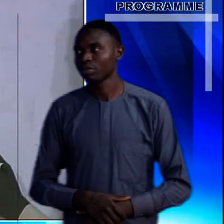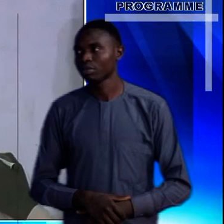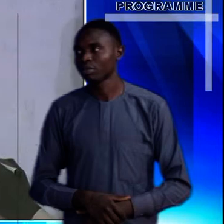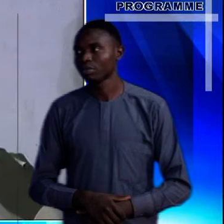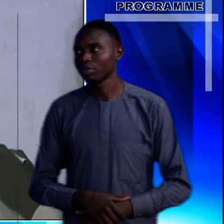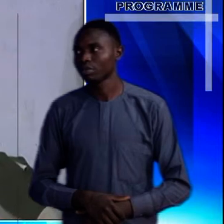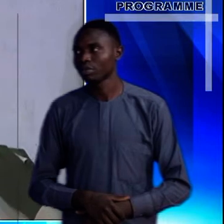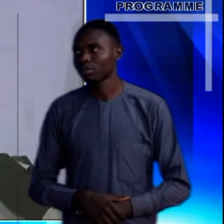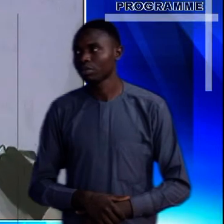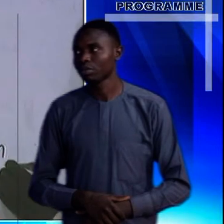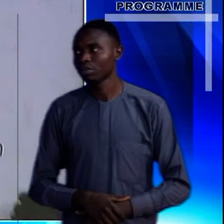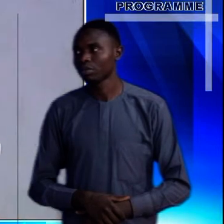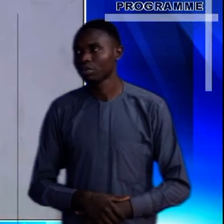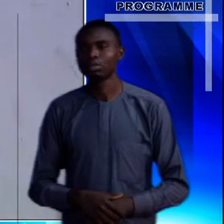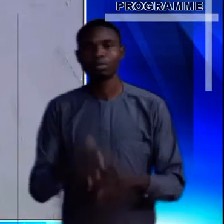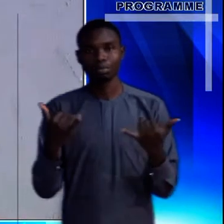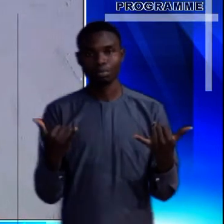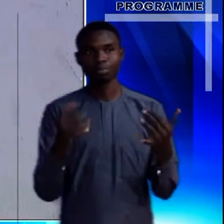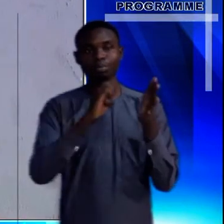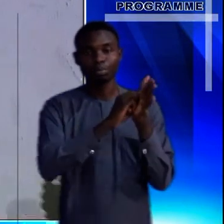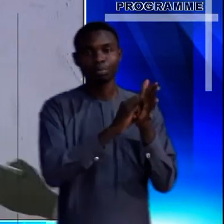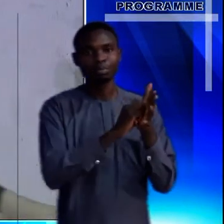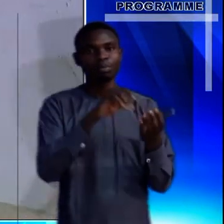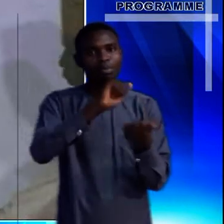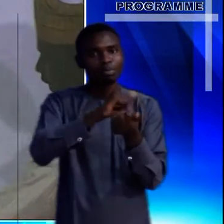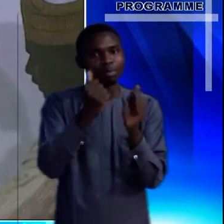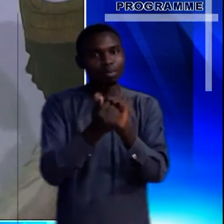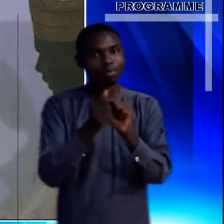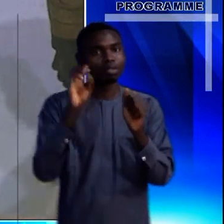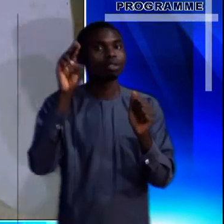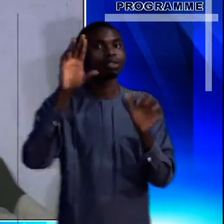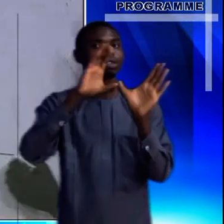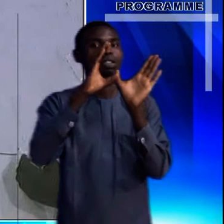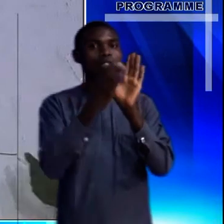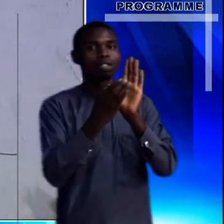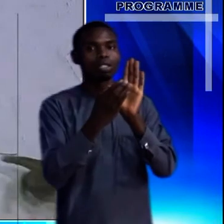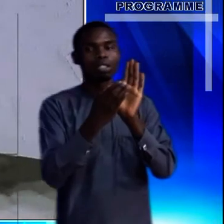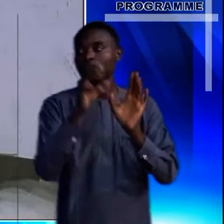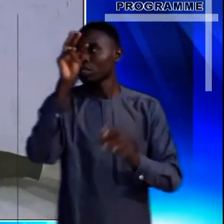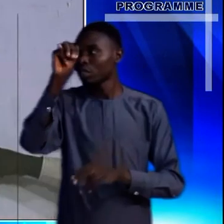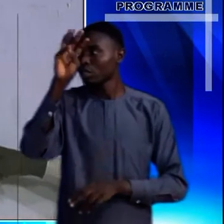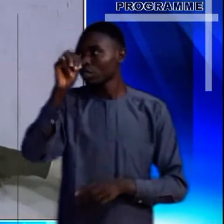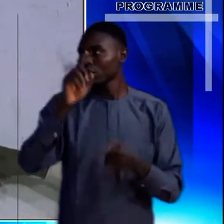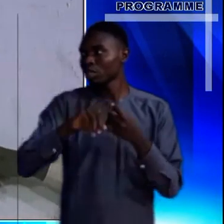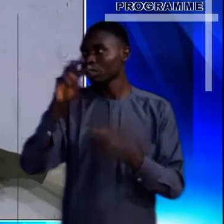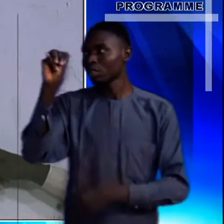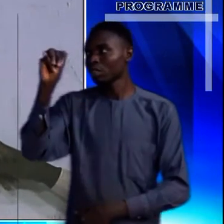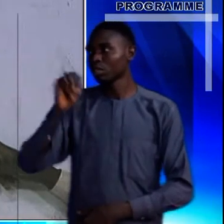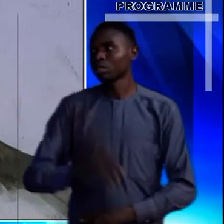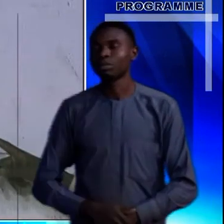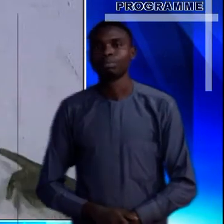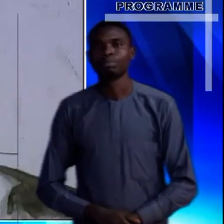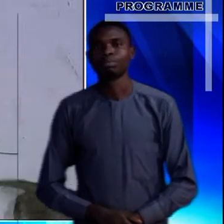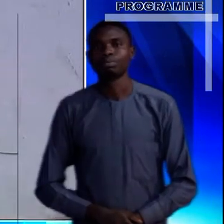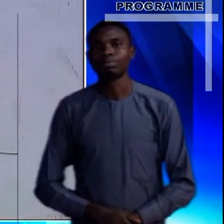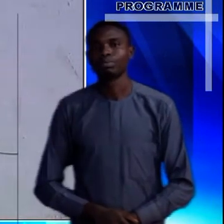millimeters to meter. Example 1, let us say convert from millimeters